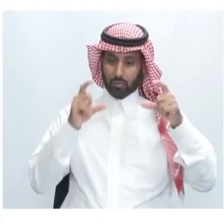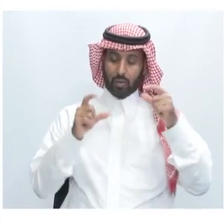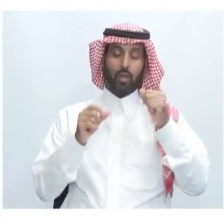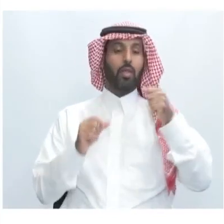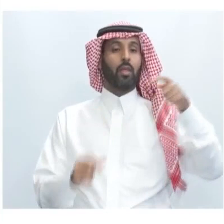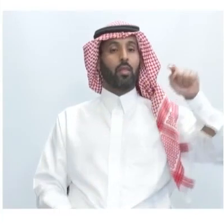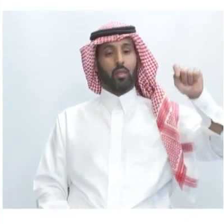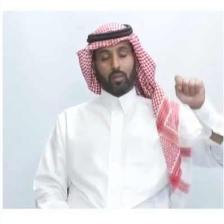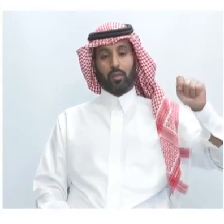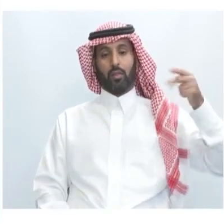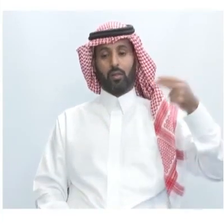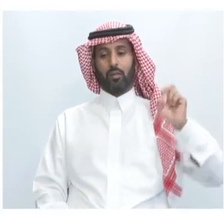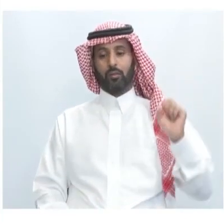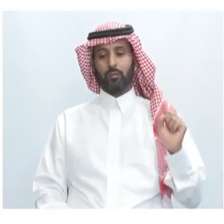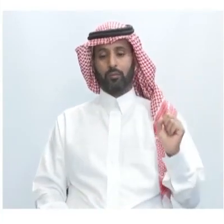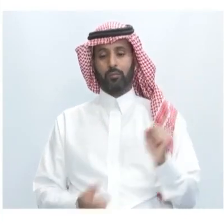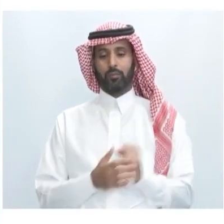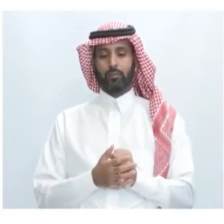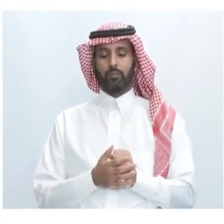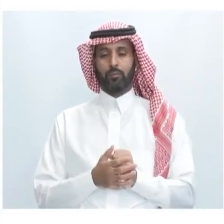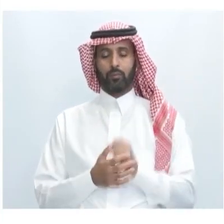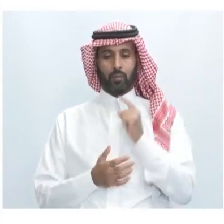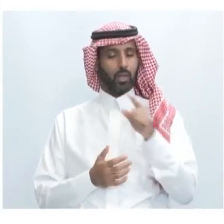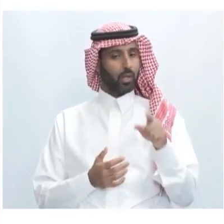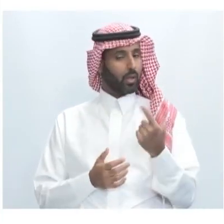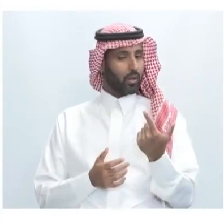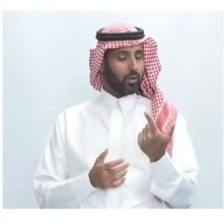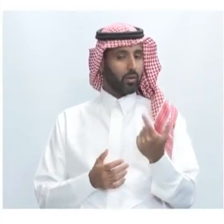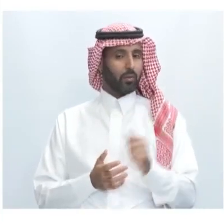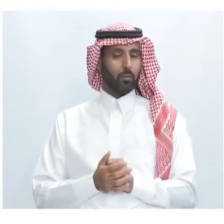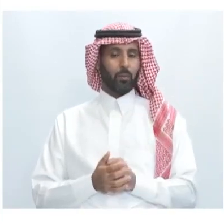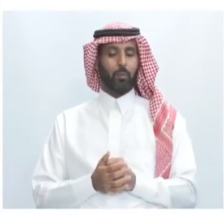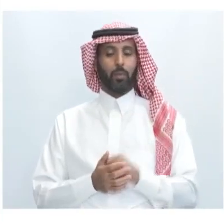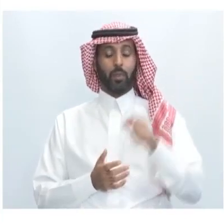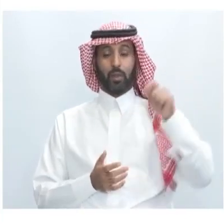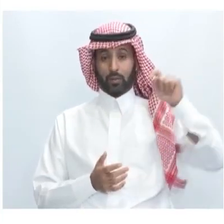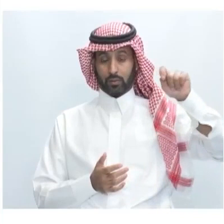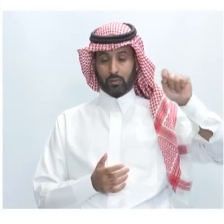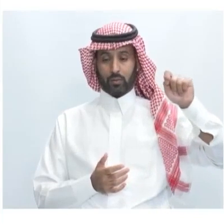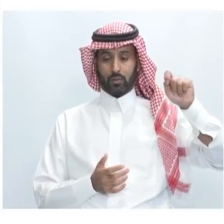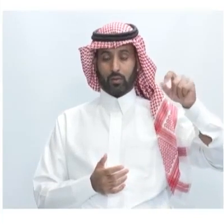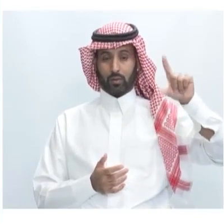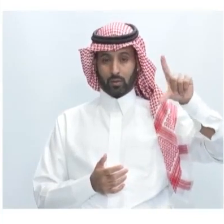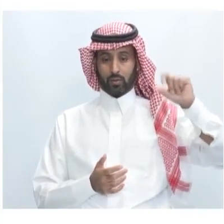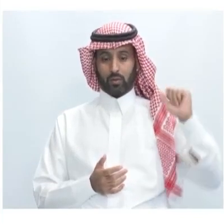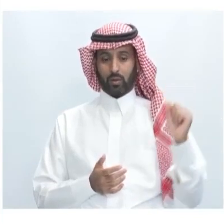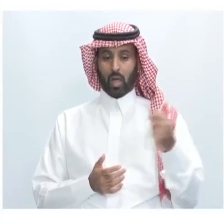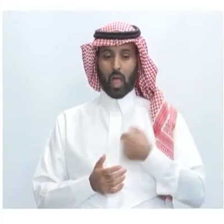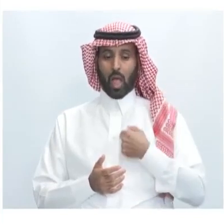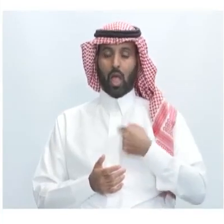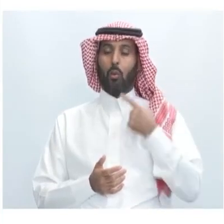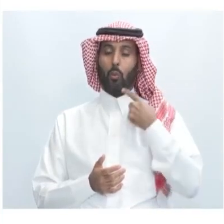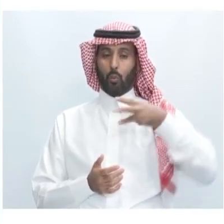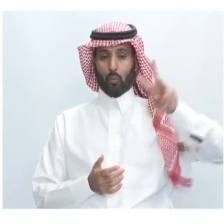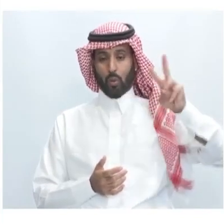doctor just left. So how do we correct this? Yes, when I, capital W,